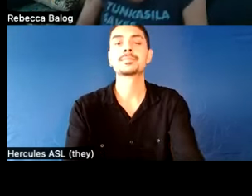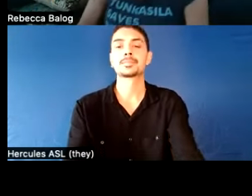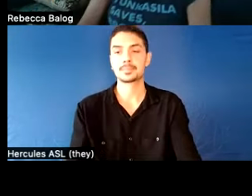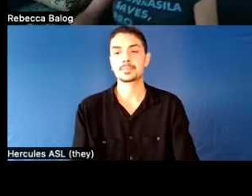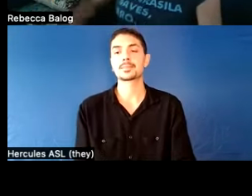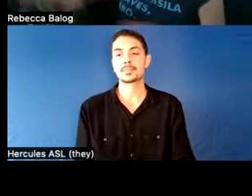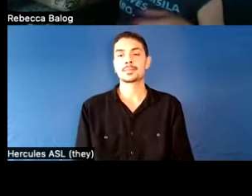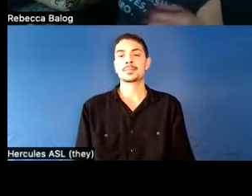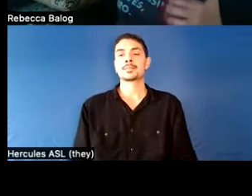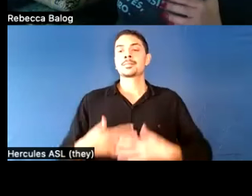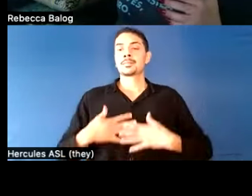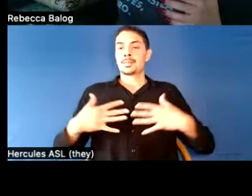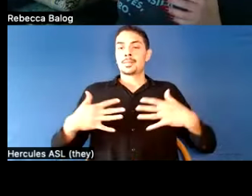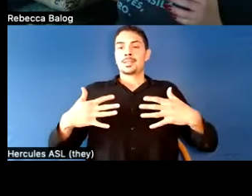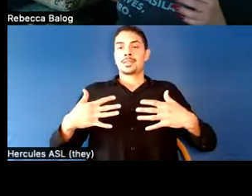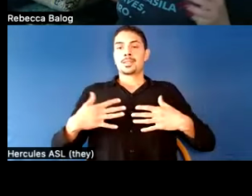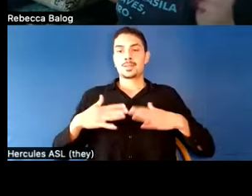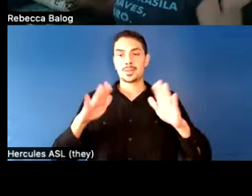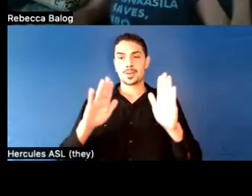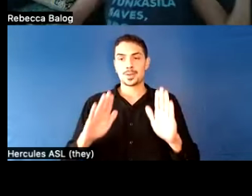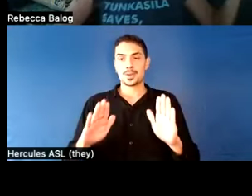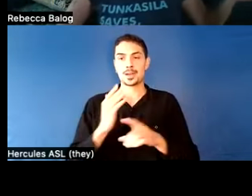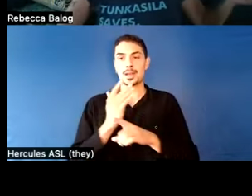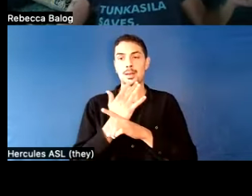All right, we're burning, we're good. Let's smoke up.